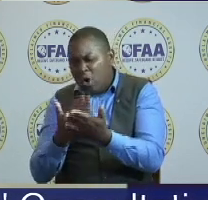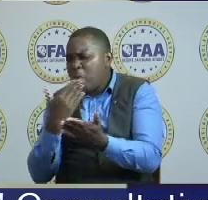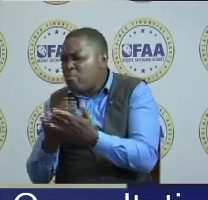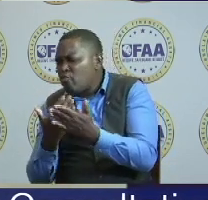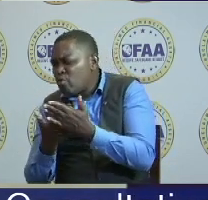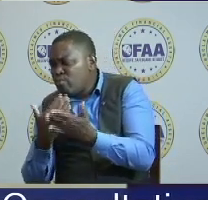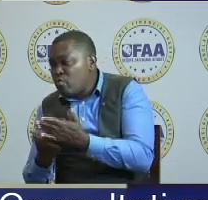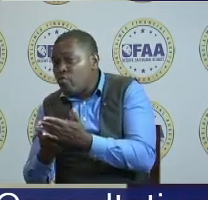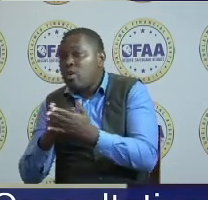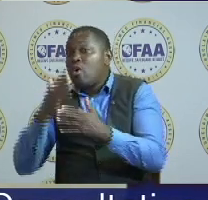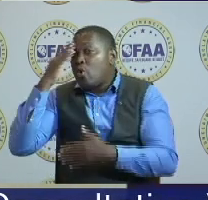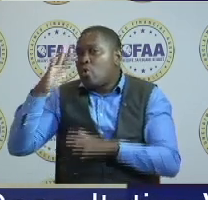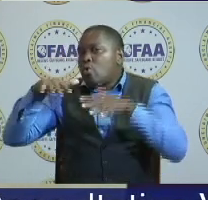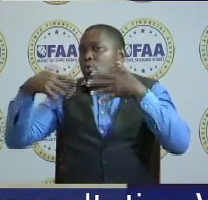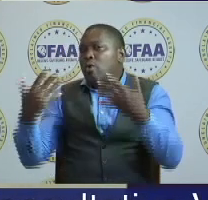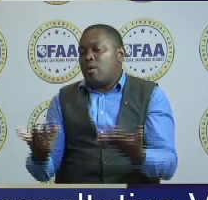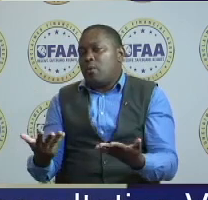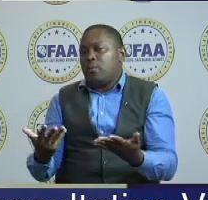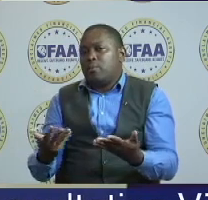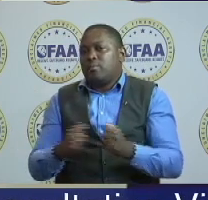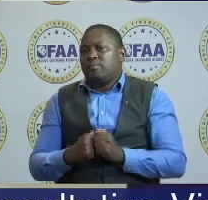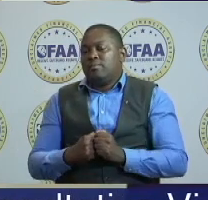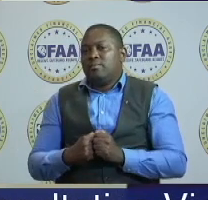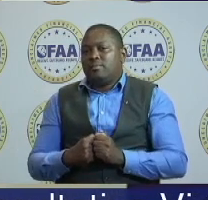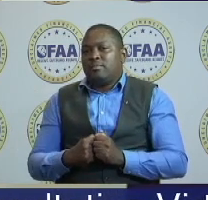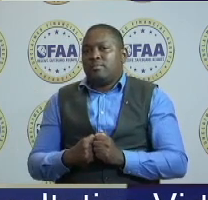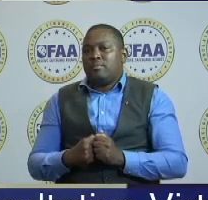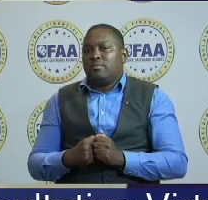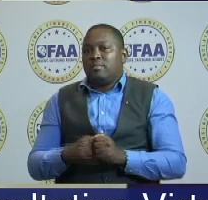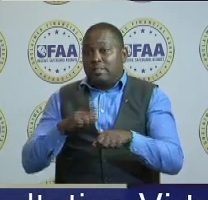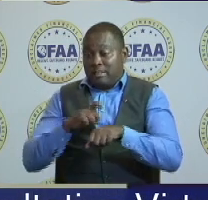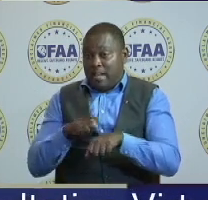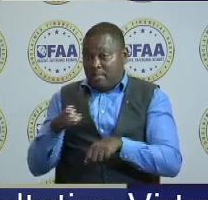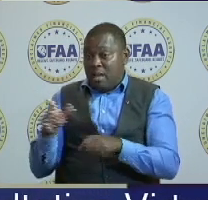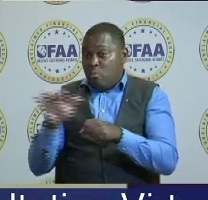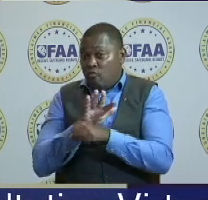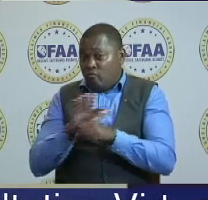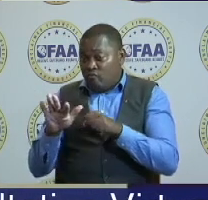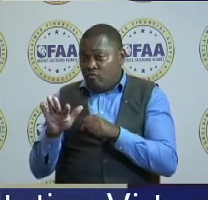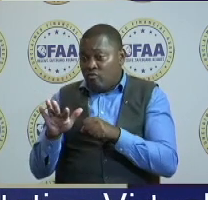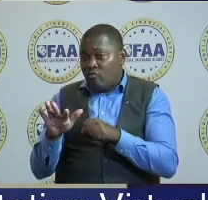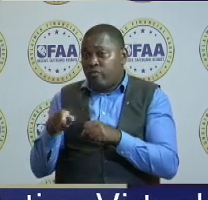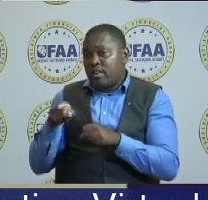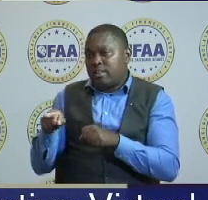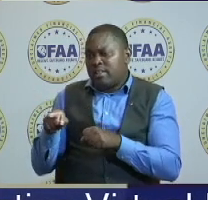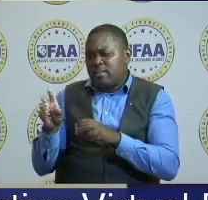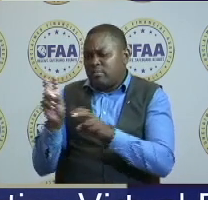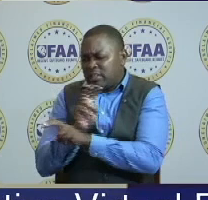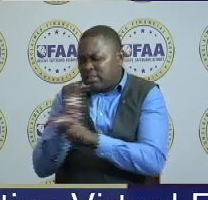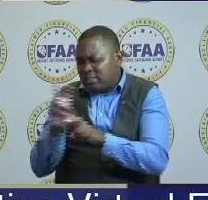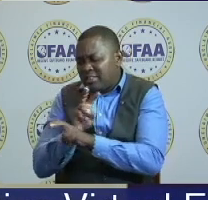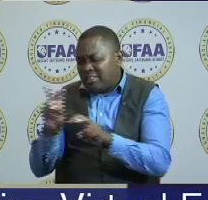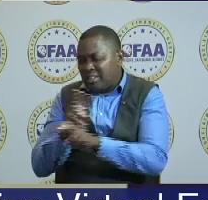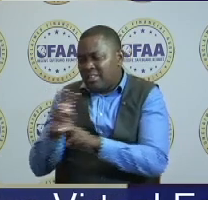to that, in how committed even the holders are in fulfilling that bit, that is ensuring that they undertake due diligence before